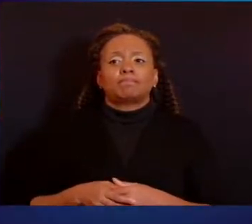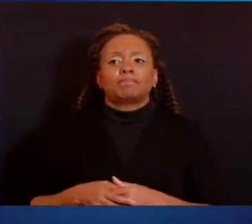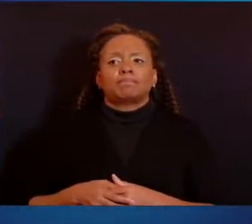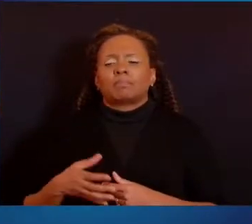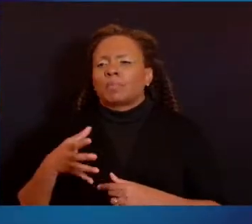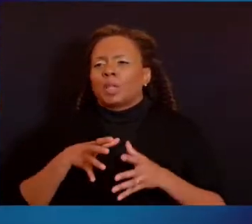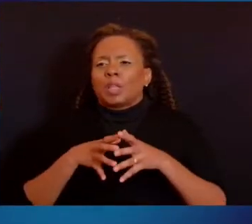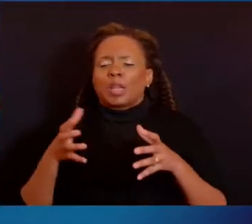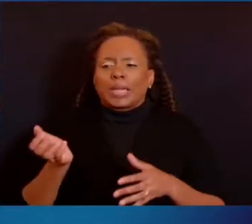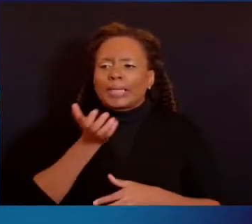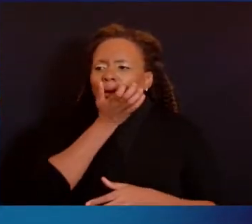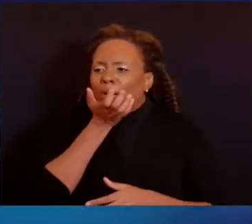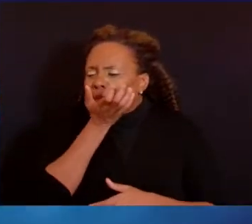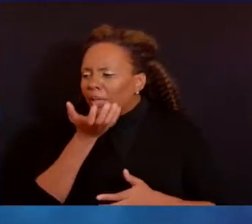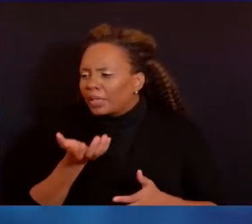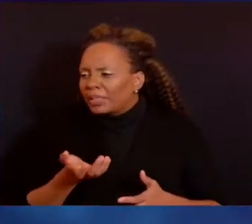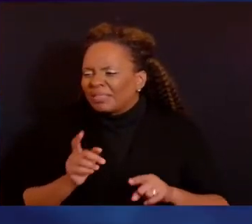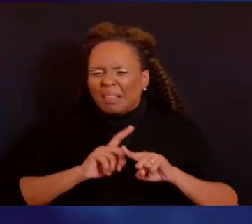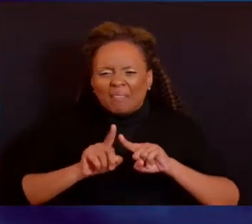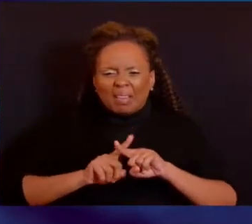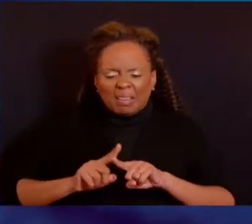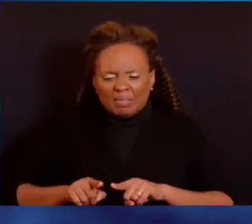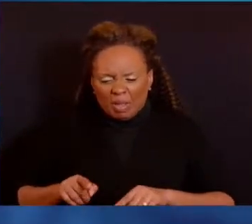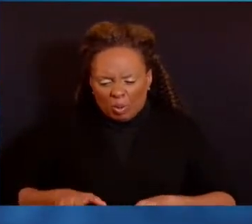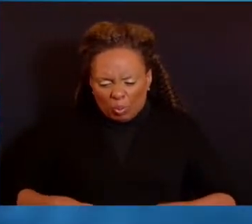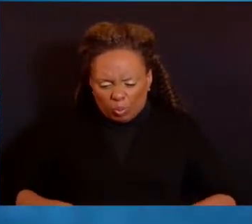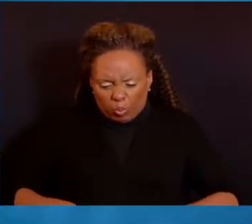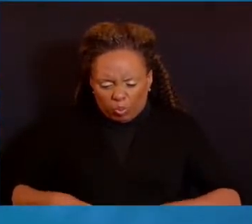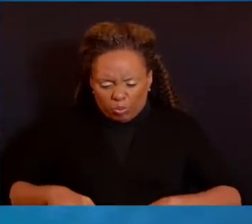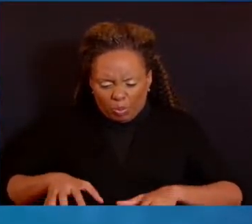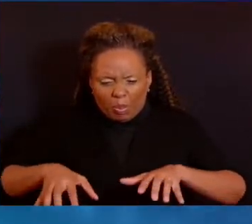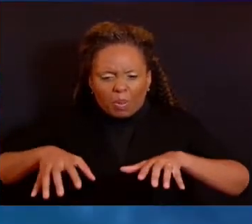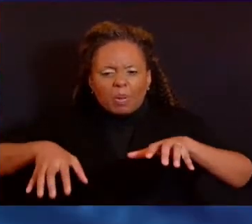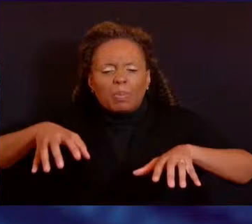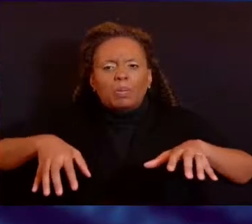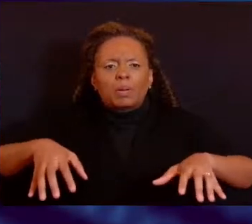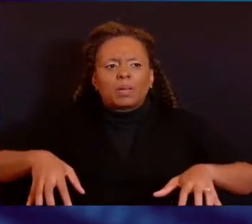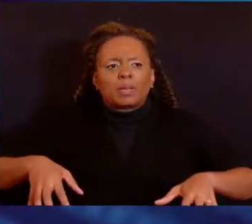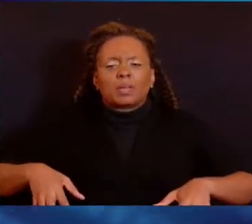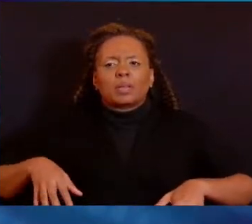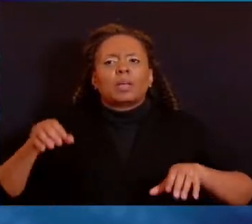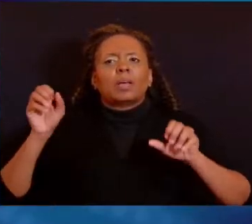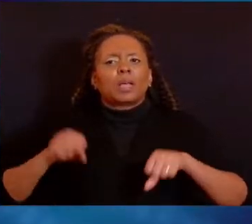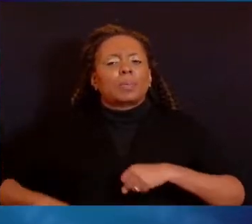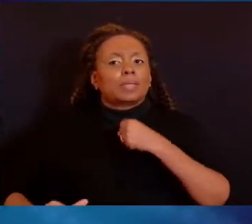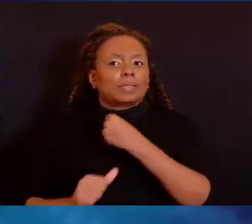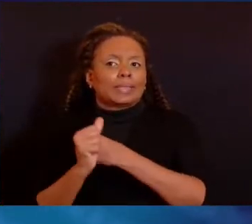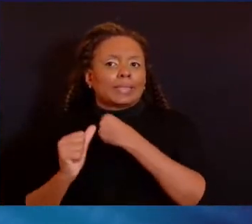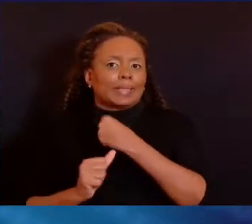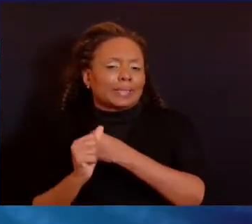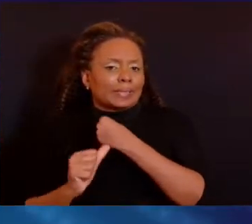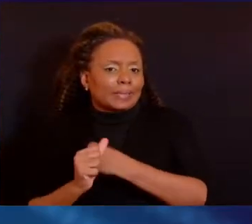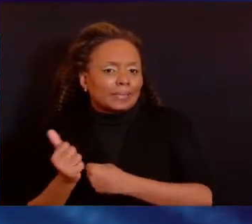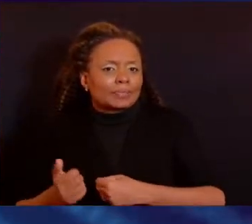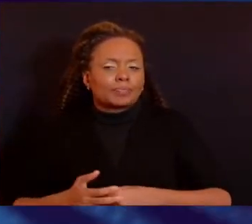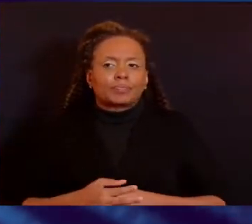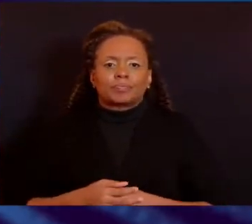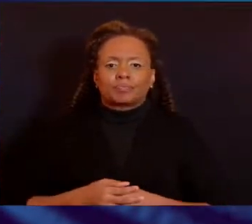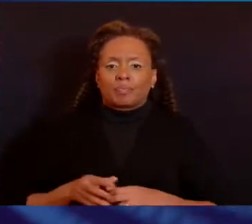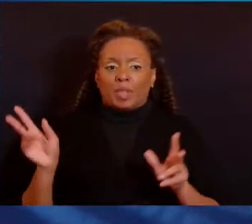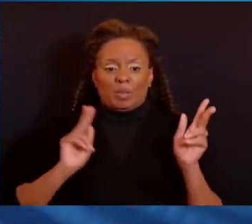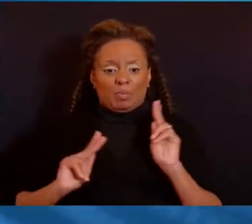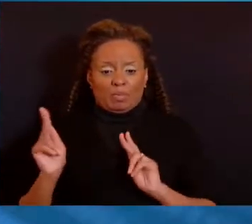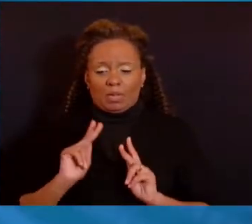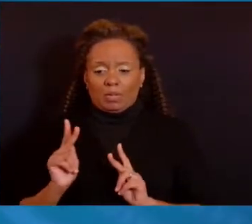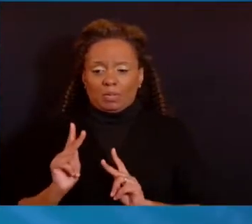debris and whatnot, which they believe, as the hurricane season progressed, could also be a hazard. You also had persons walking from one